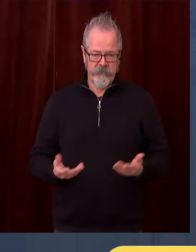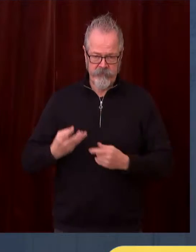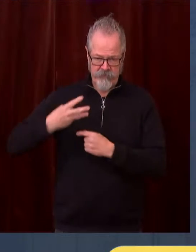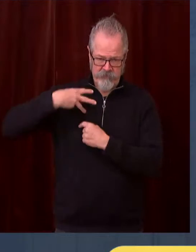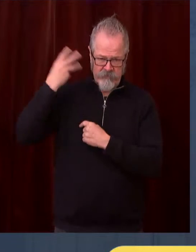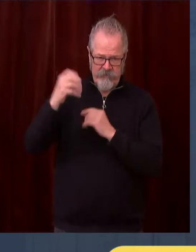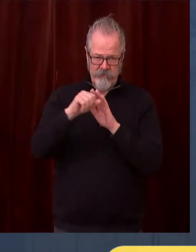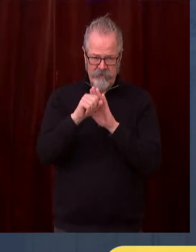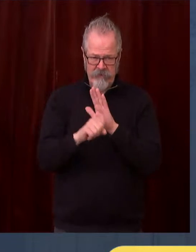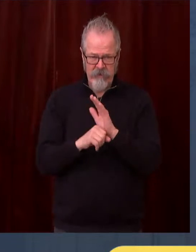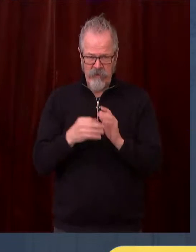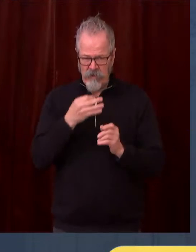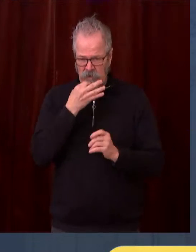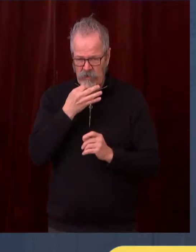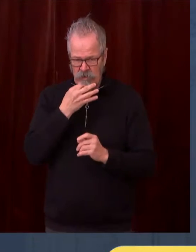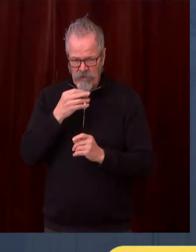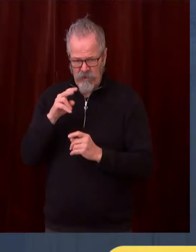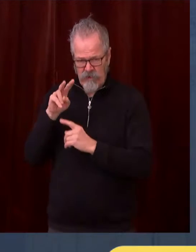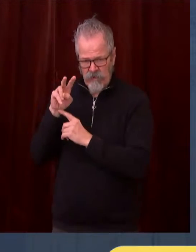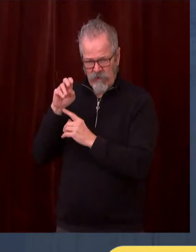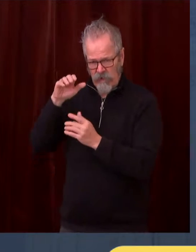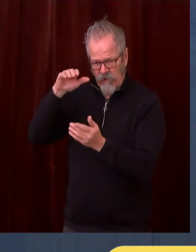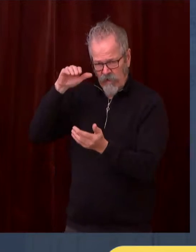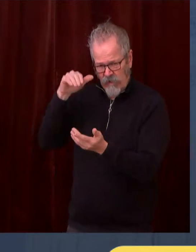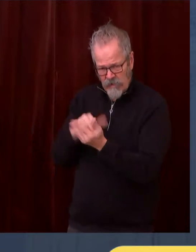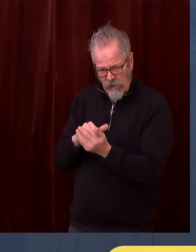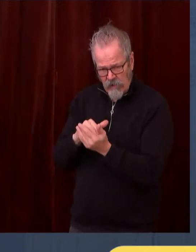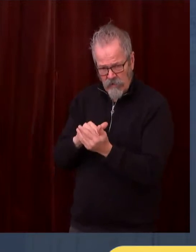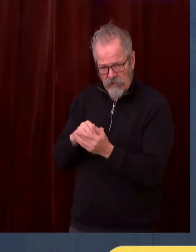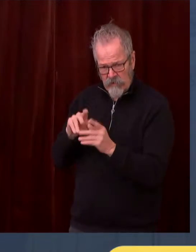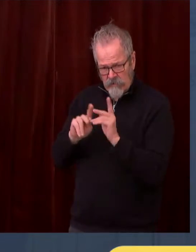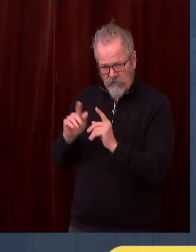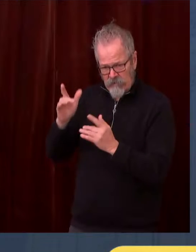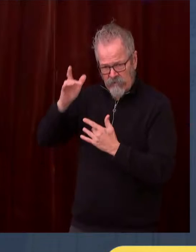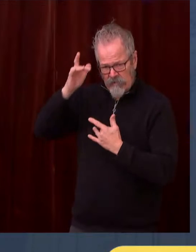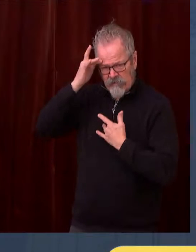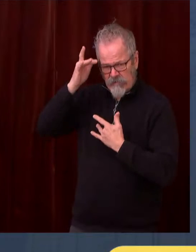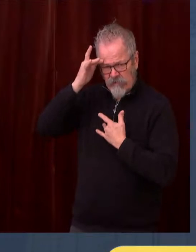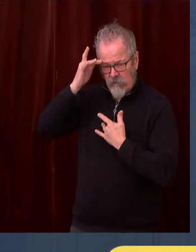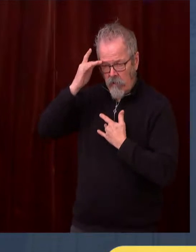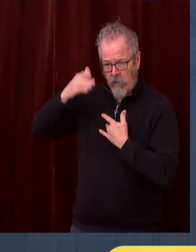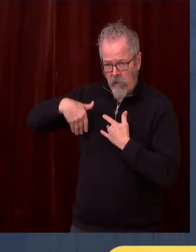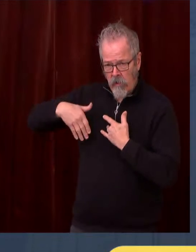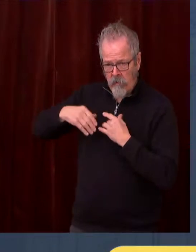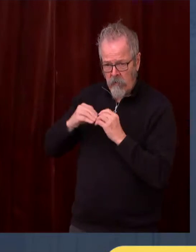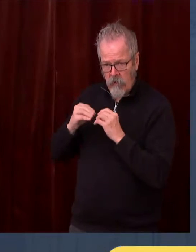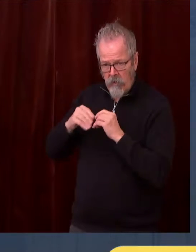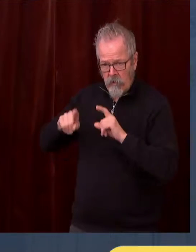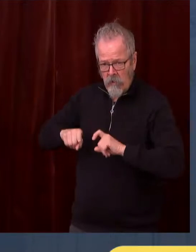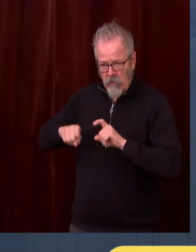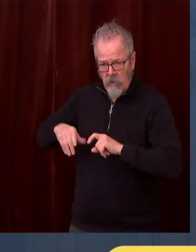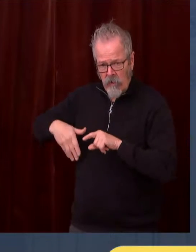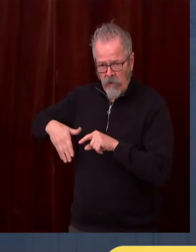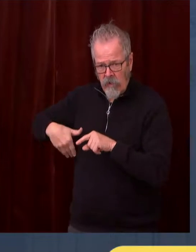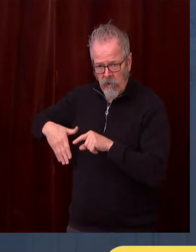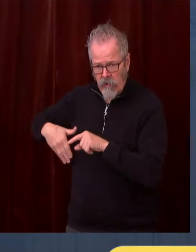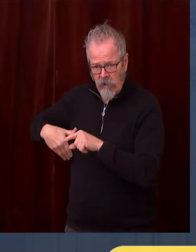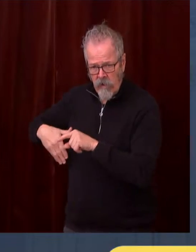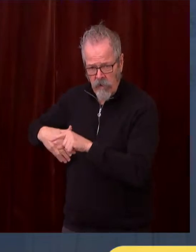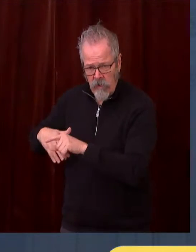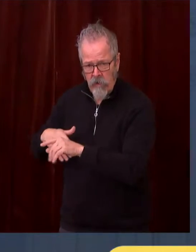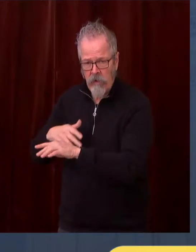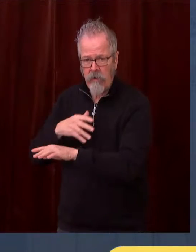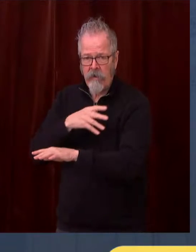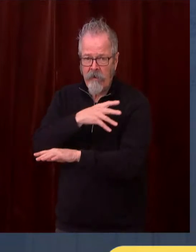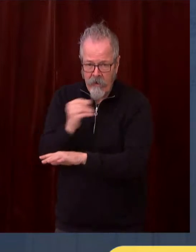that we have not had the tests for. And unfortunately, we are approaching the loss of 3,000